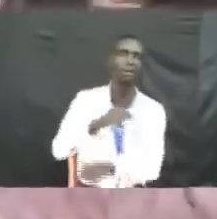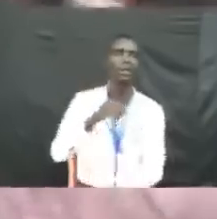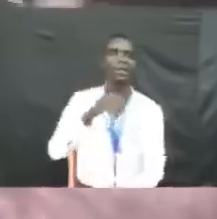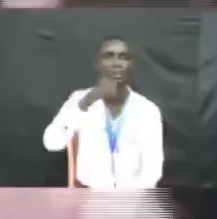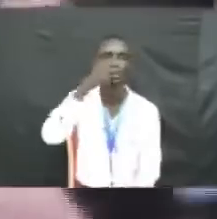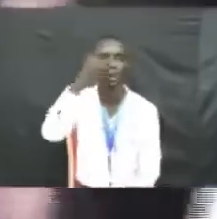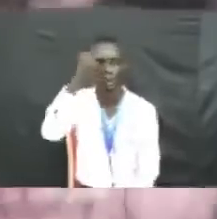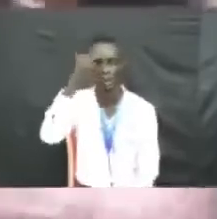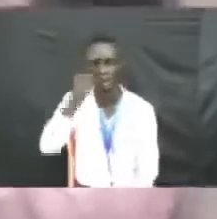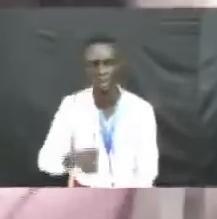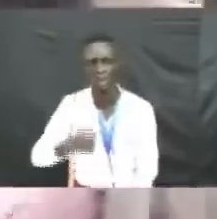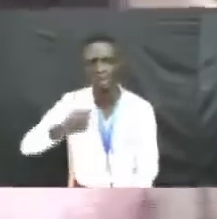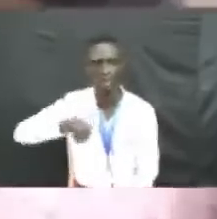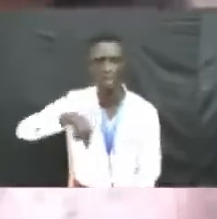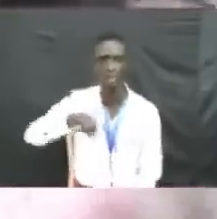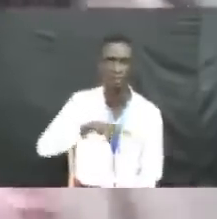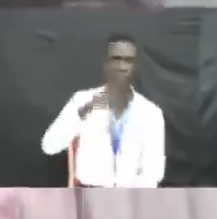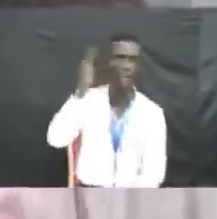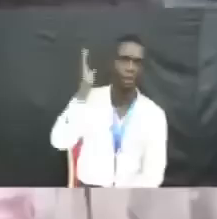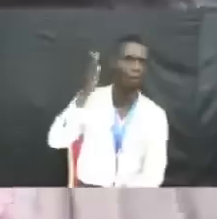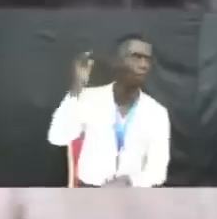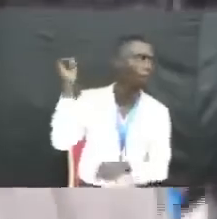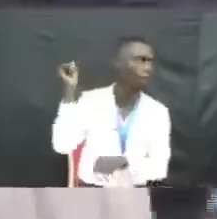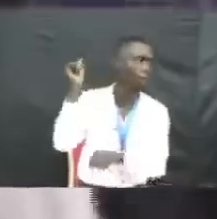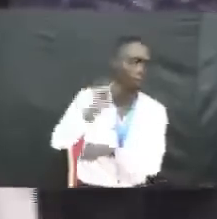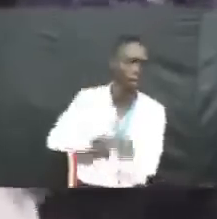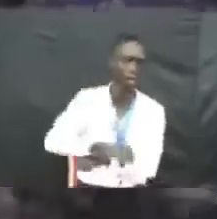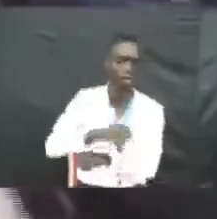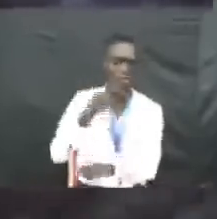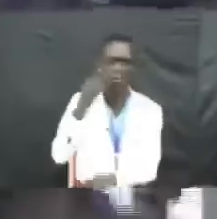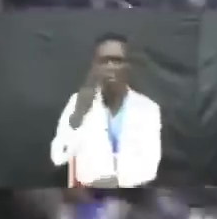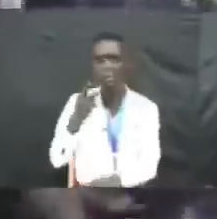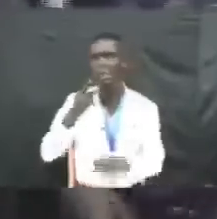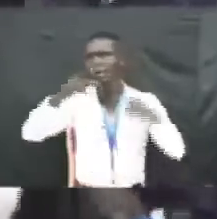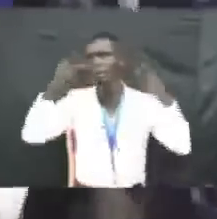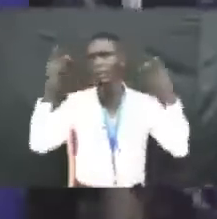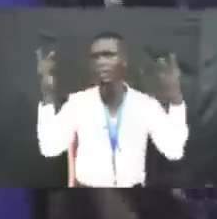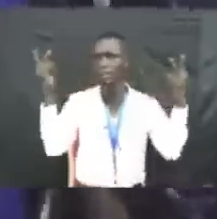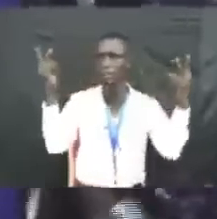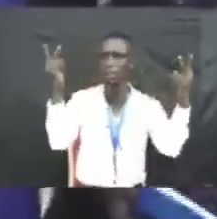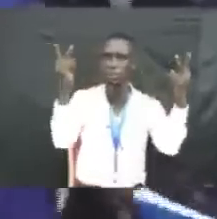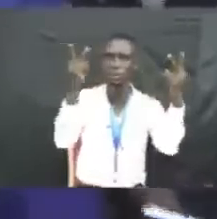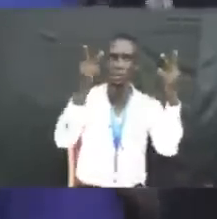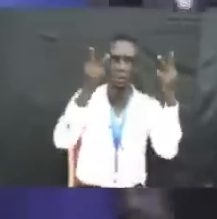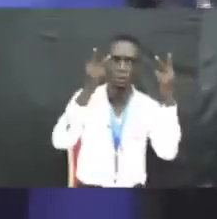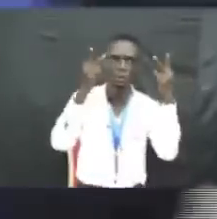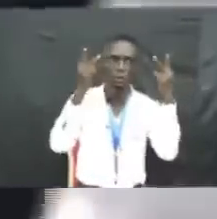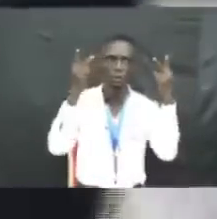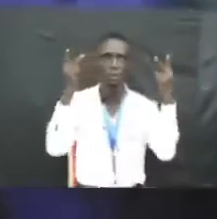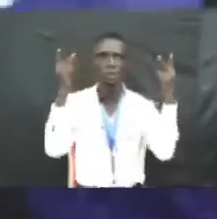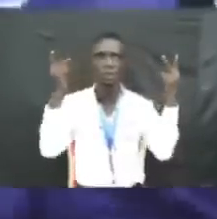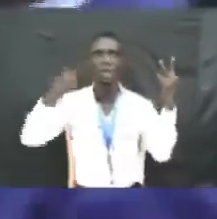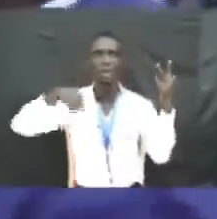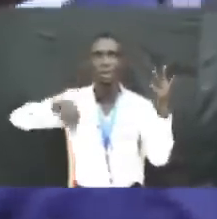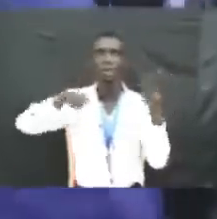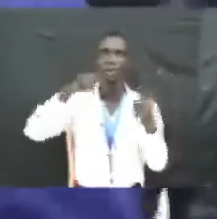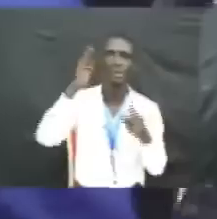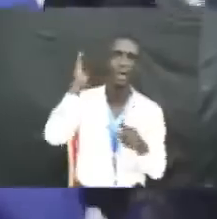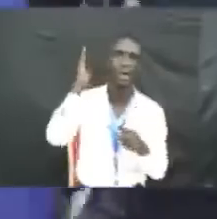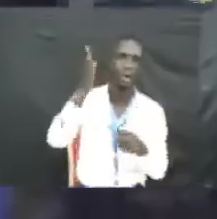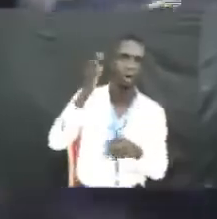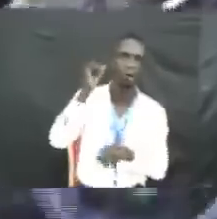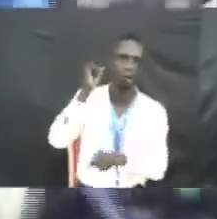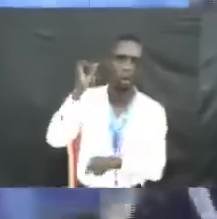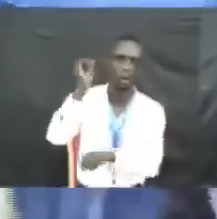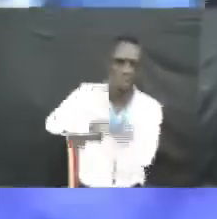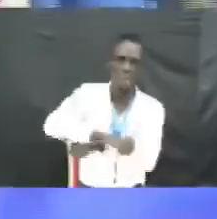surely surely we shall overcome the victory. The victory we